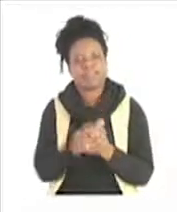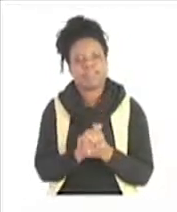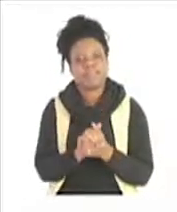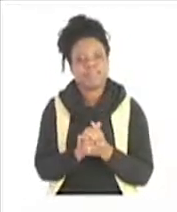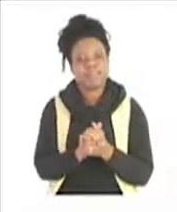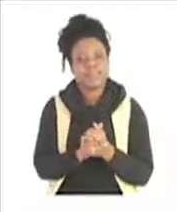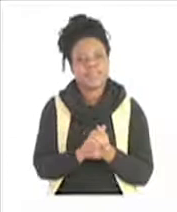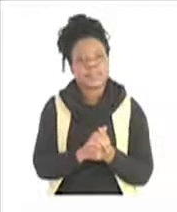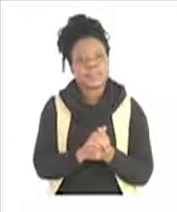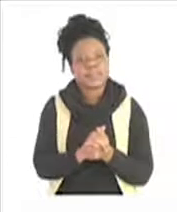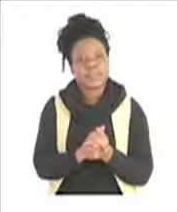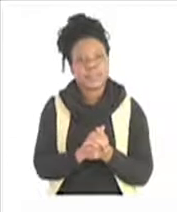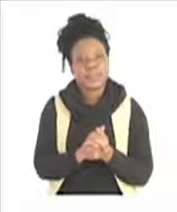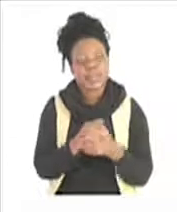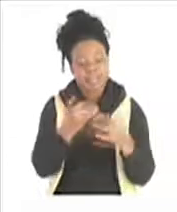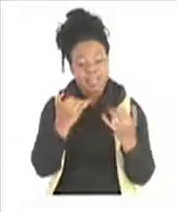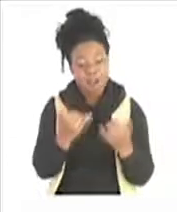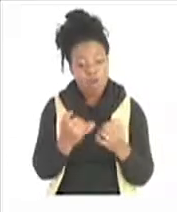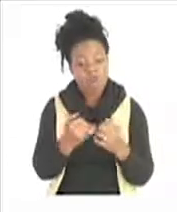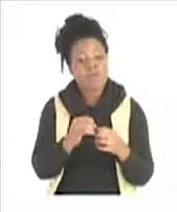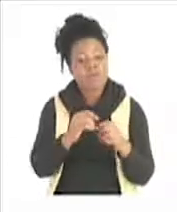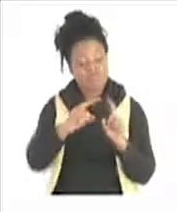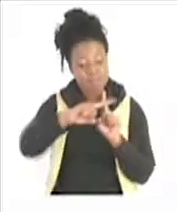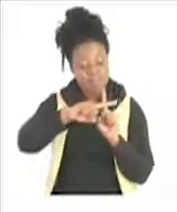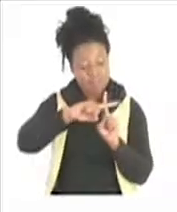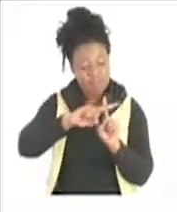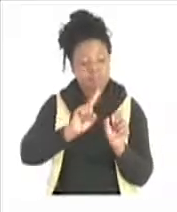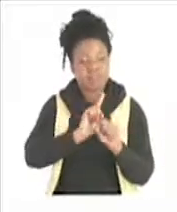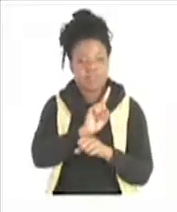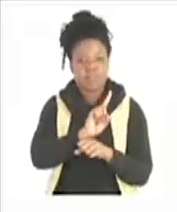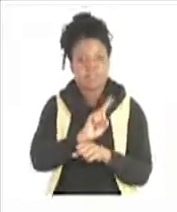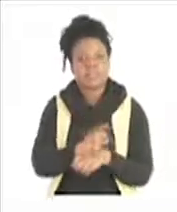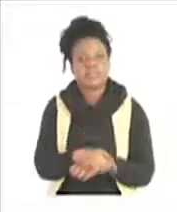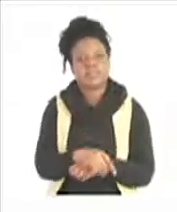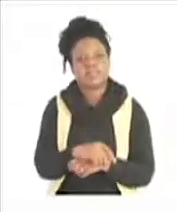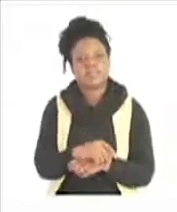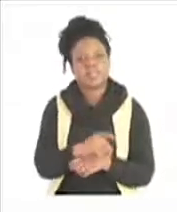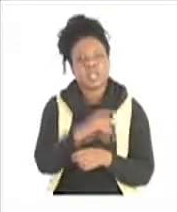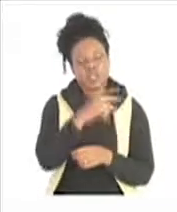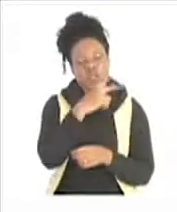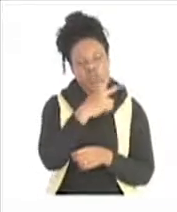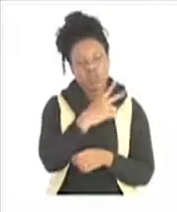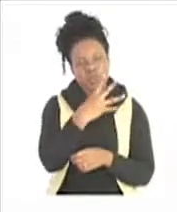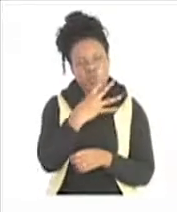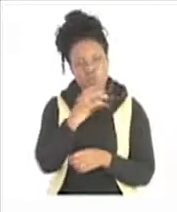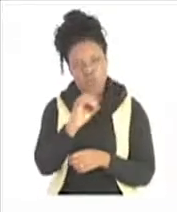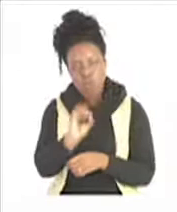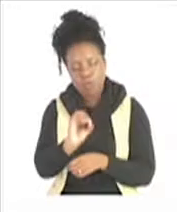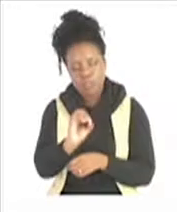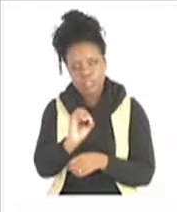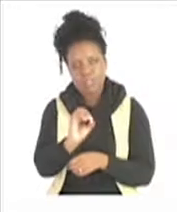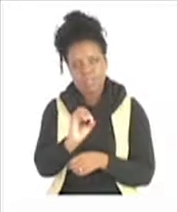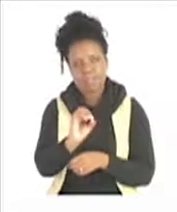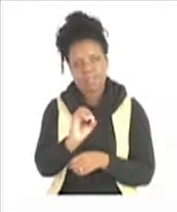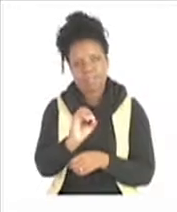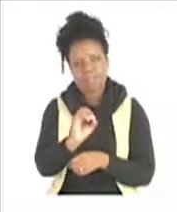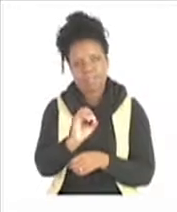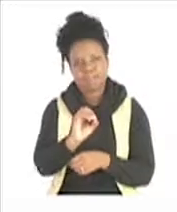now we're going to do the addition part first. So we're going to say